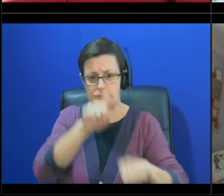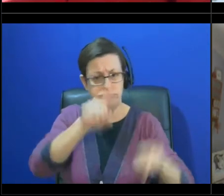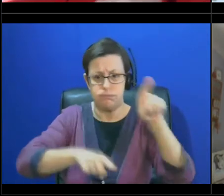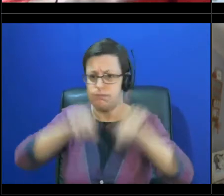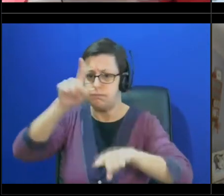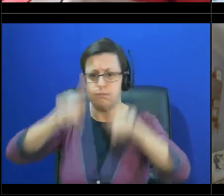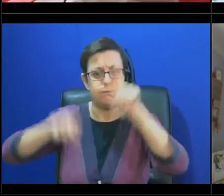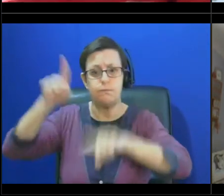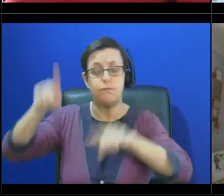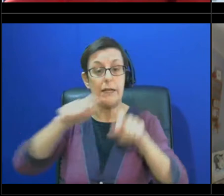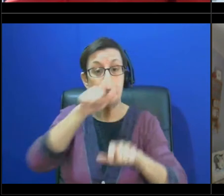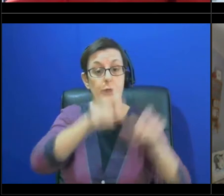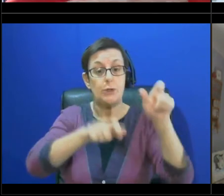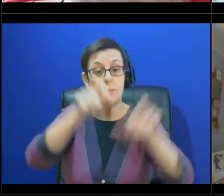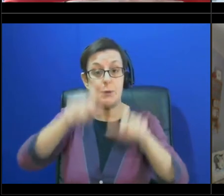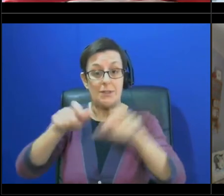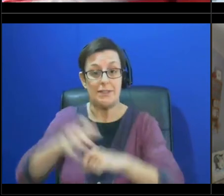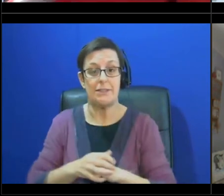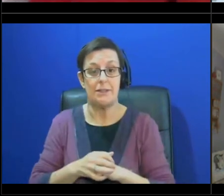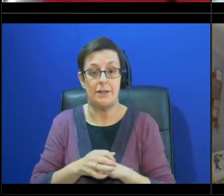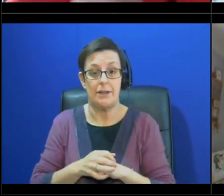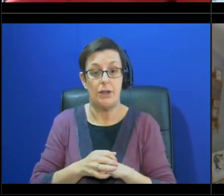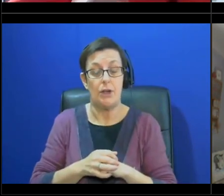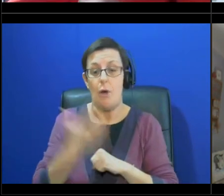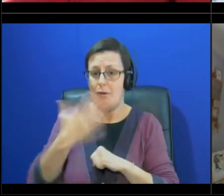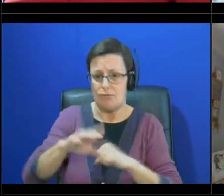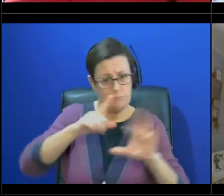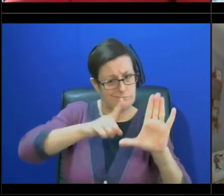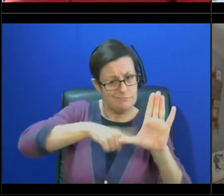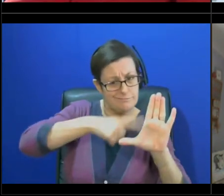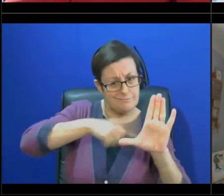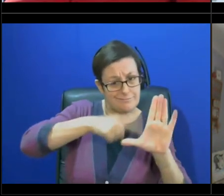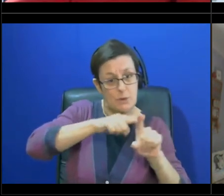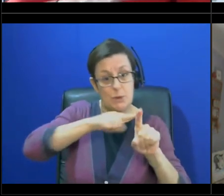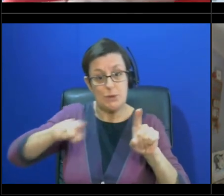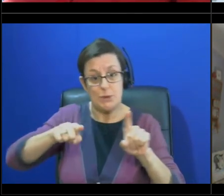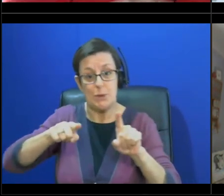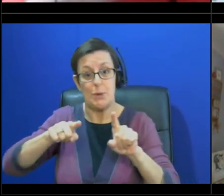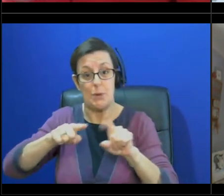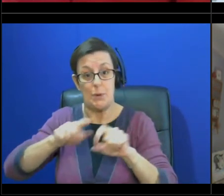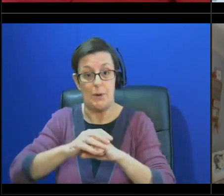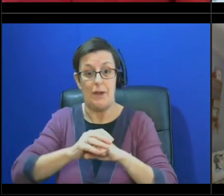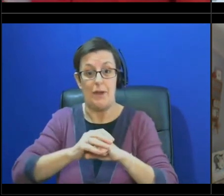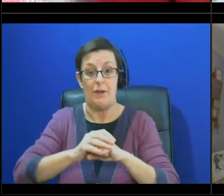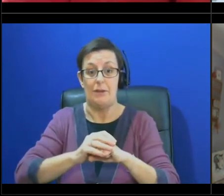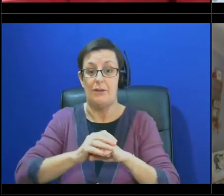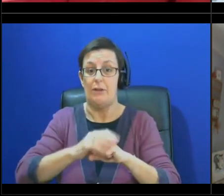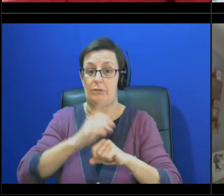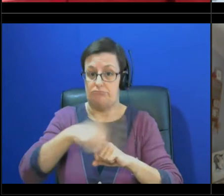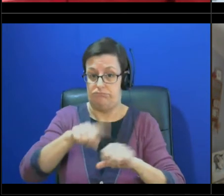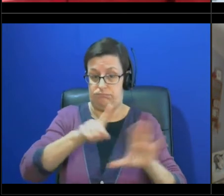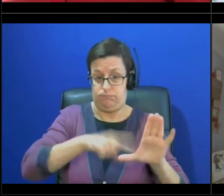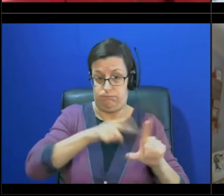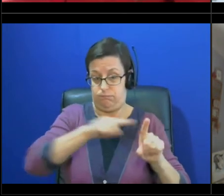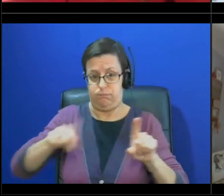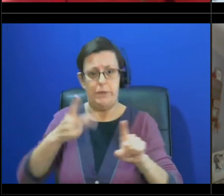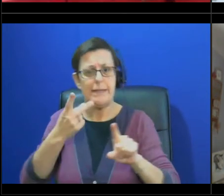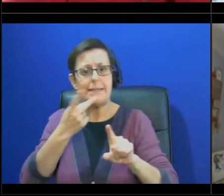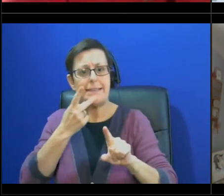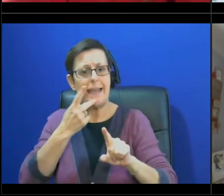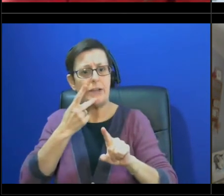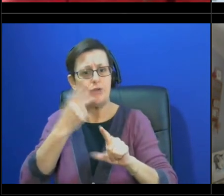students from early year to, that's dietary music teaching from early year to secondary